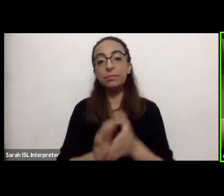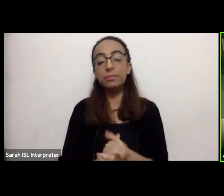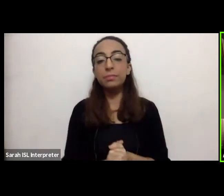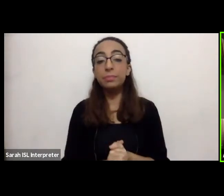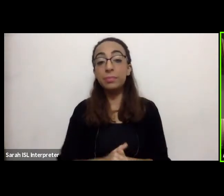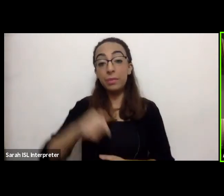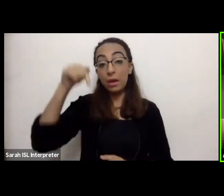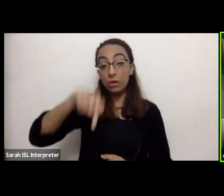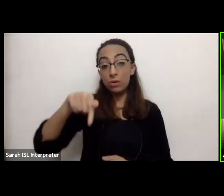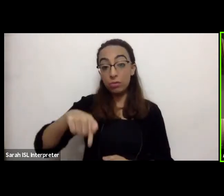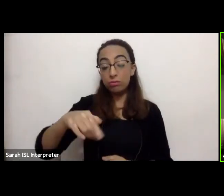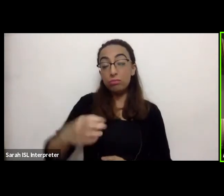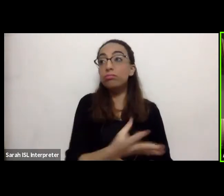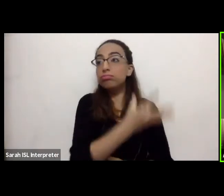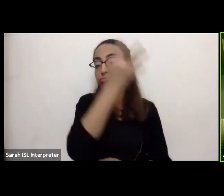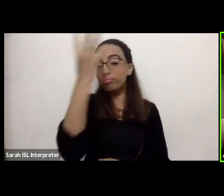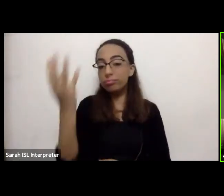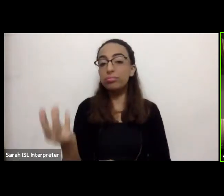Today,